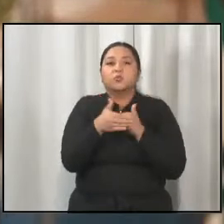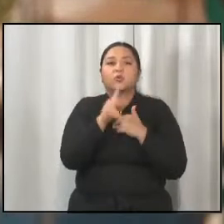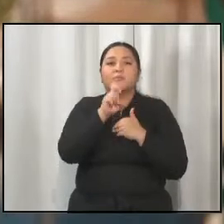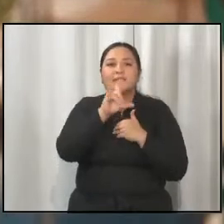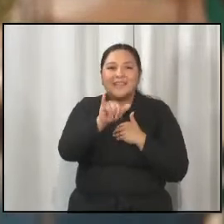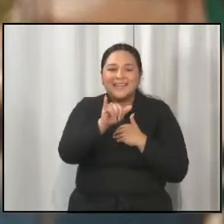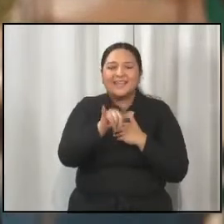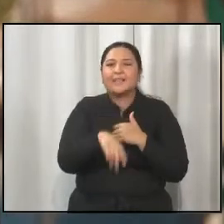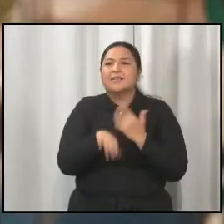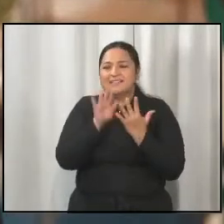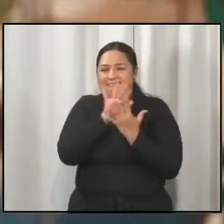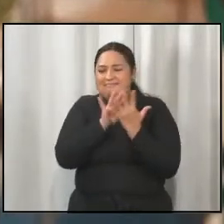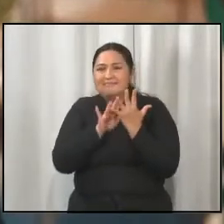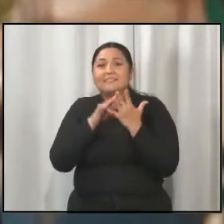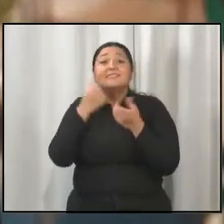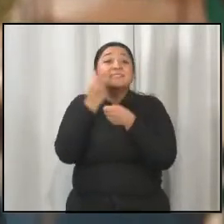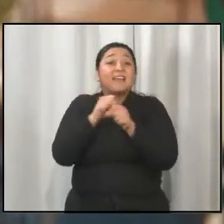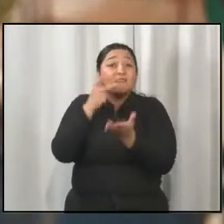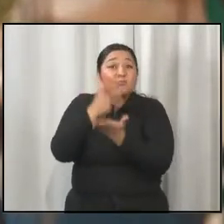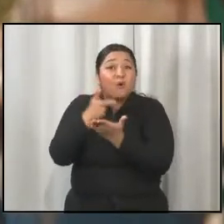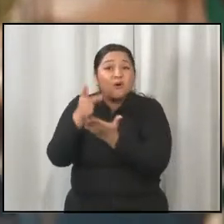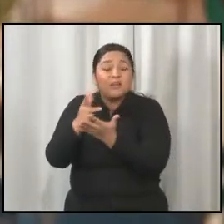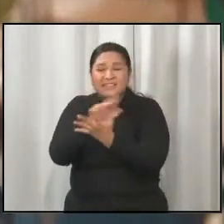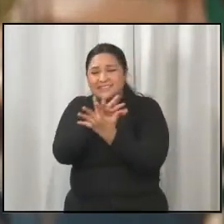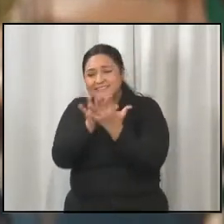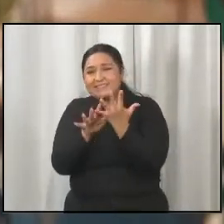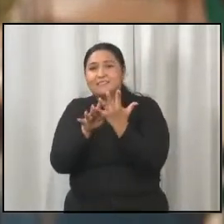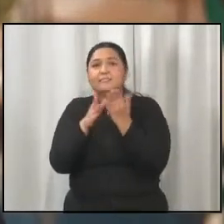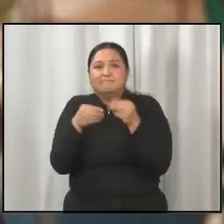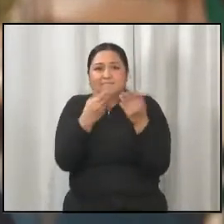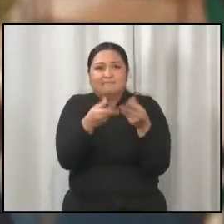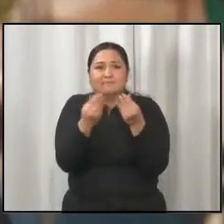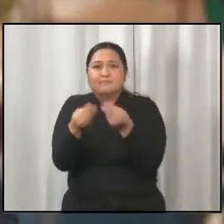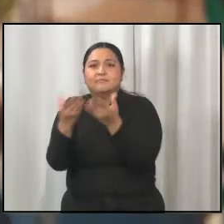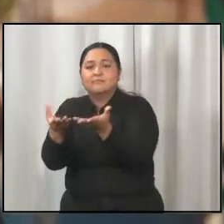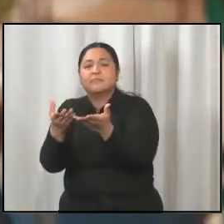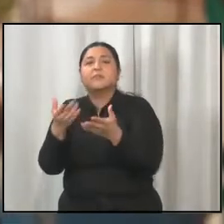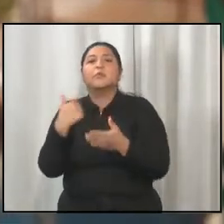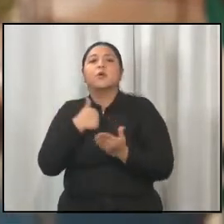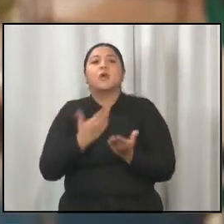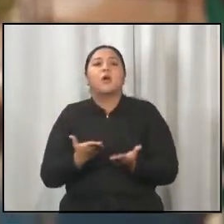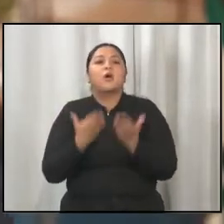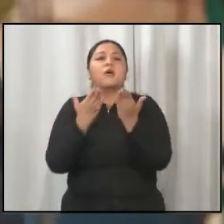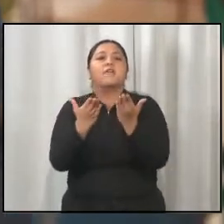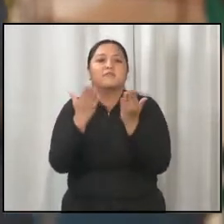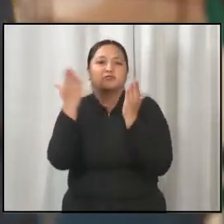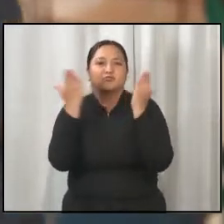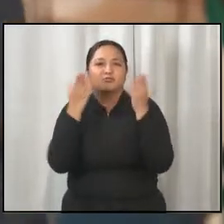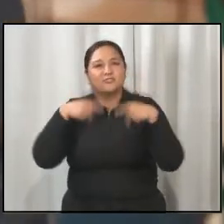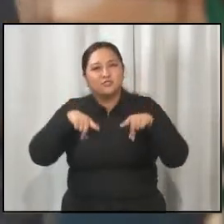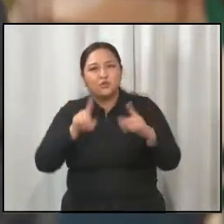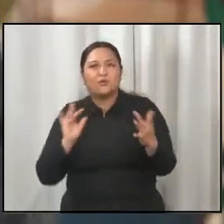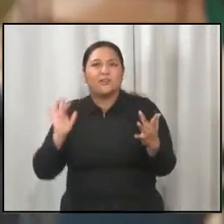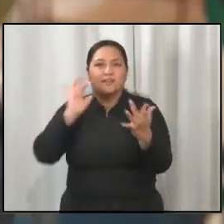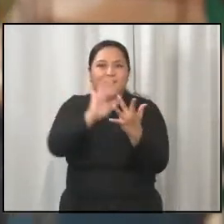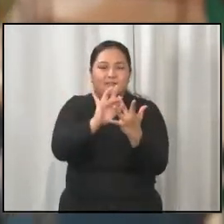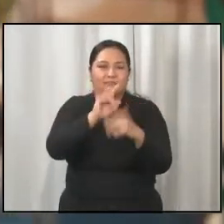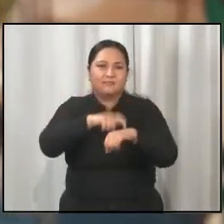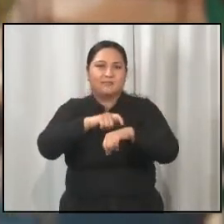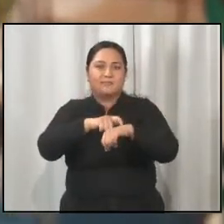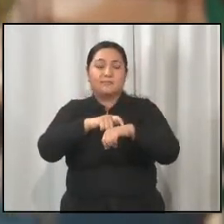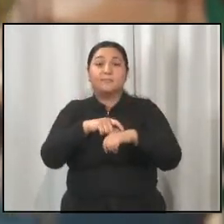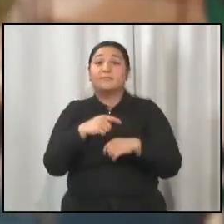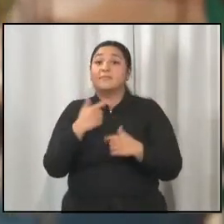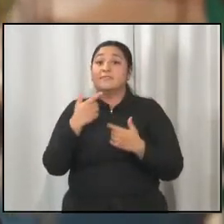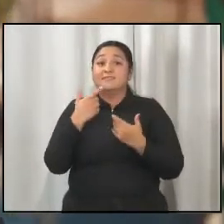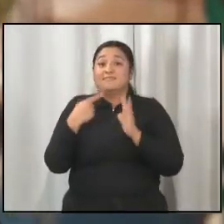safe parking, it allows our outreach workers to have something to offer as we're conducting outreach. The data shows you the outreach is